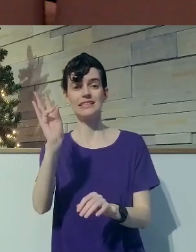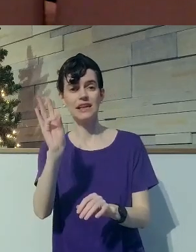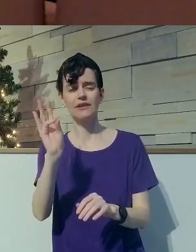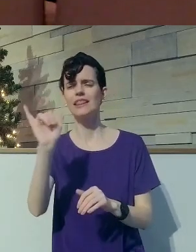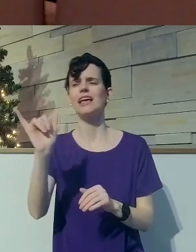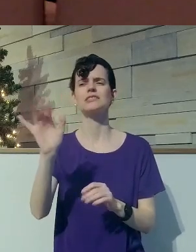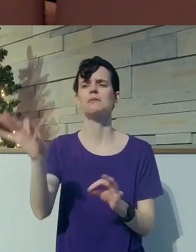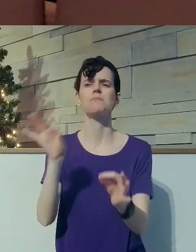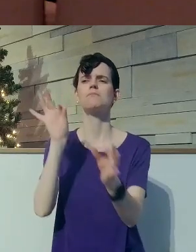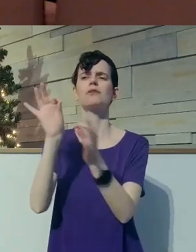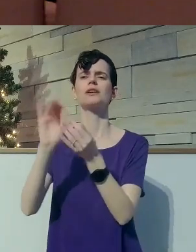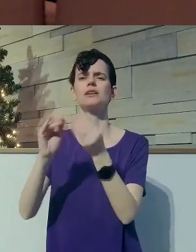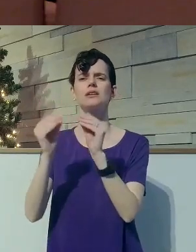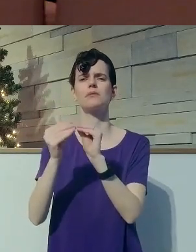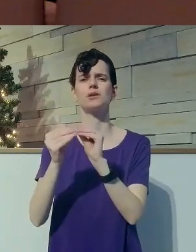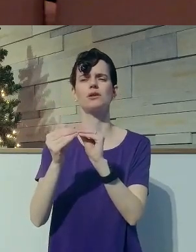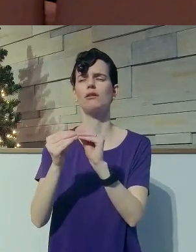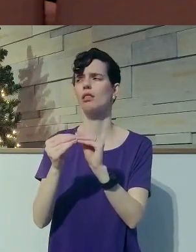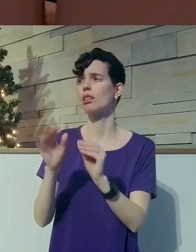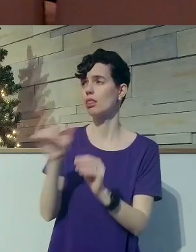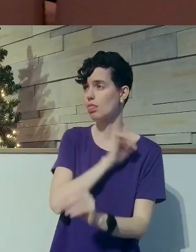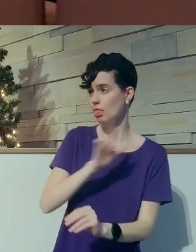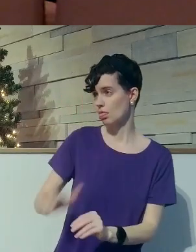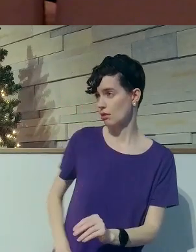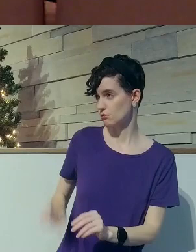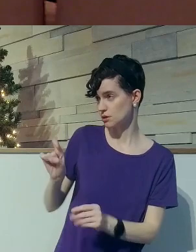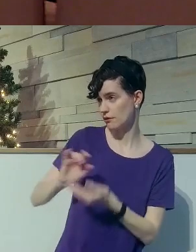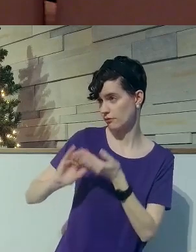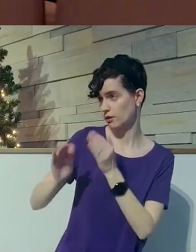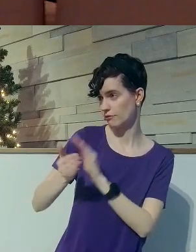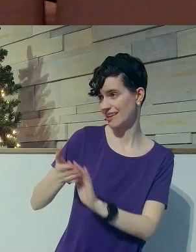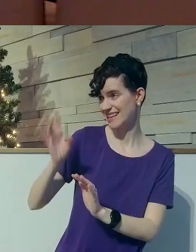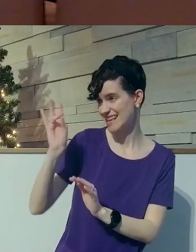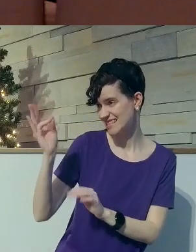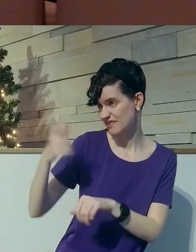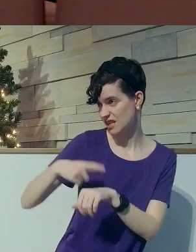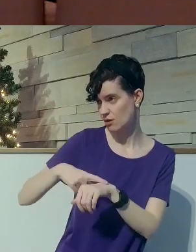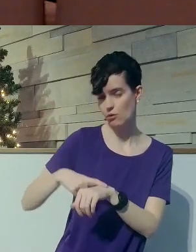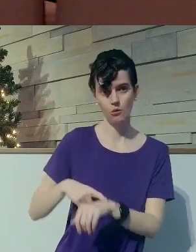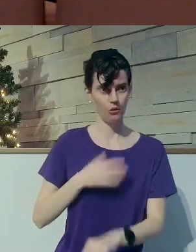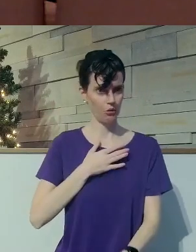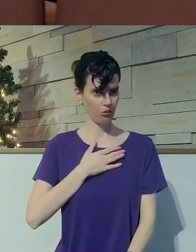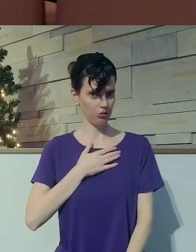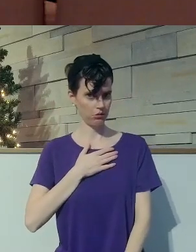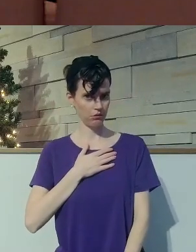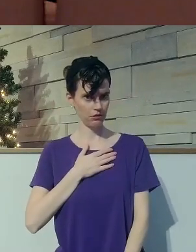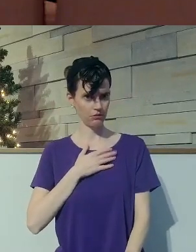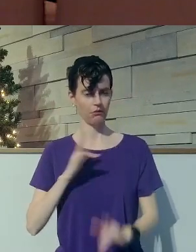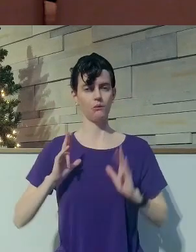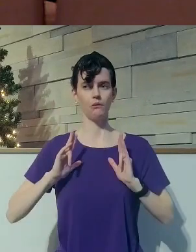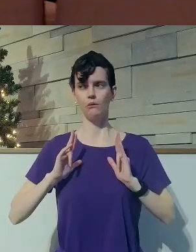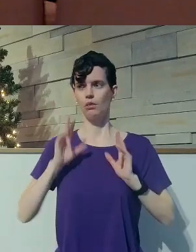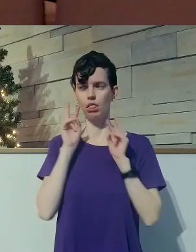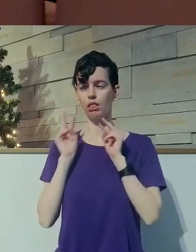the complete number, the perfect number. Lord, should I be able to forgive 7 times? Ooh. Can you hear him kind of